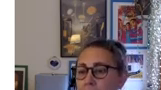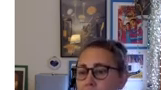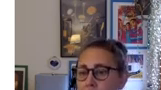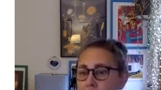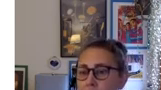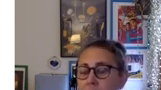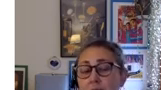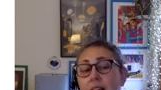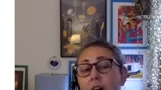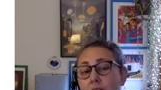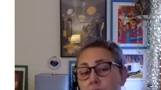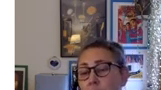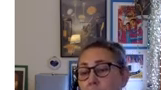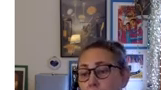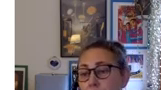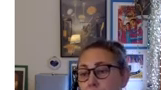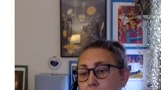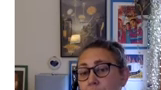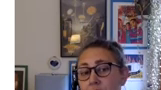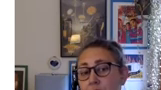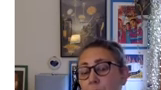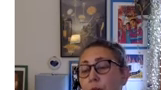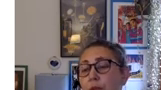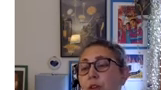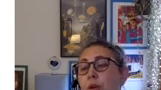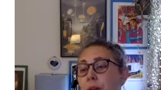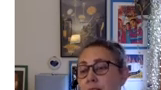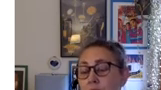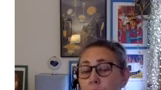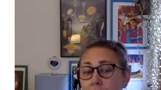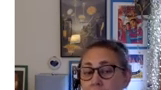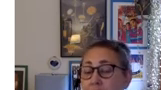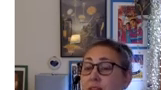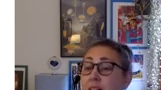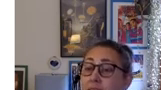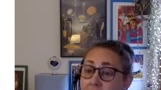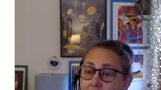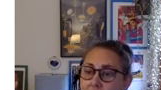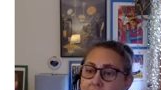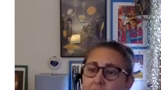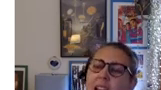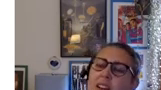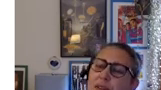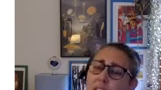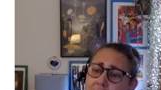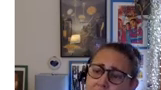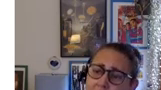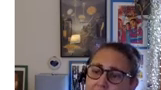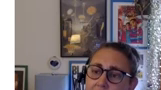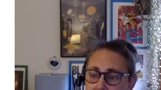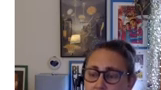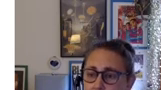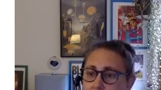their reactions, that also help provide the support for the normalizing and validating and fight